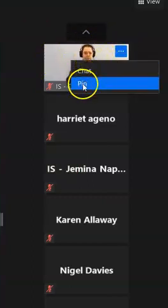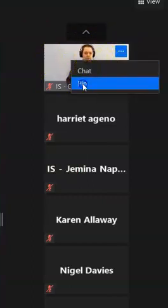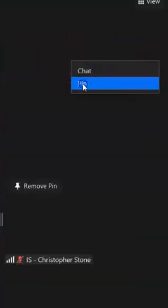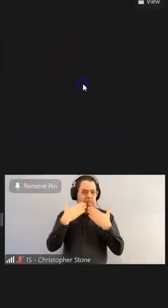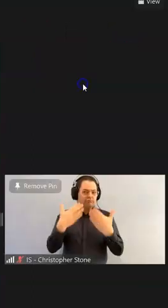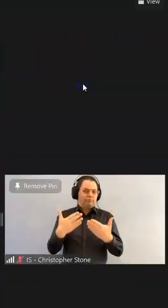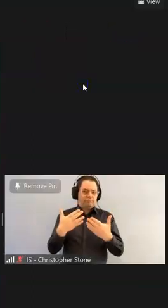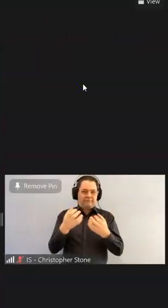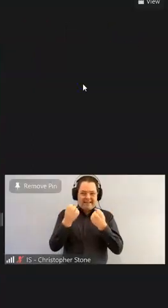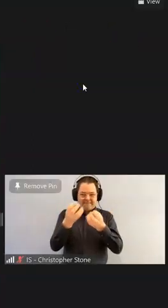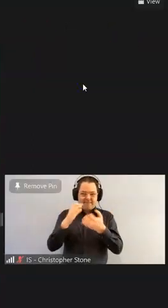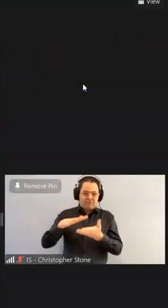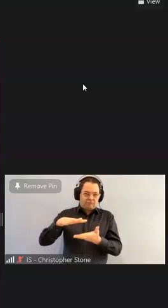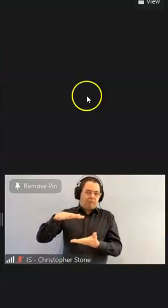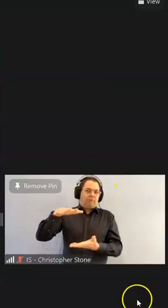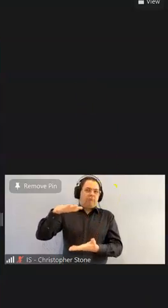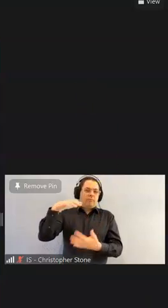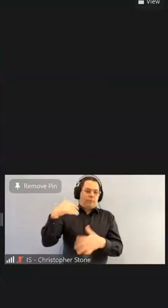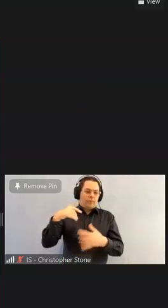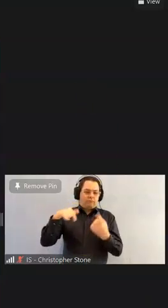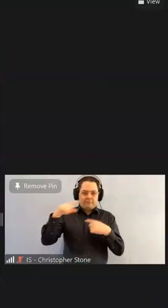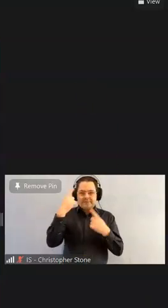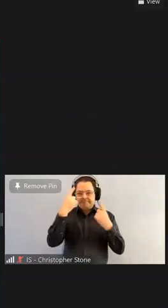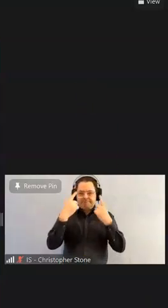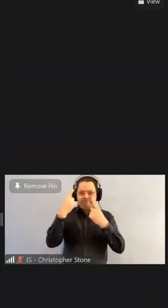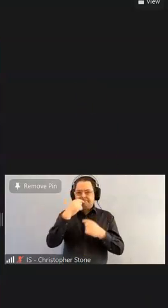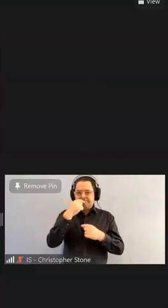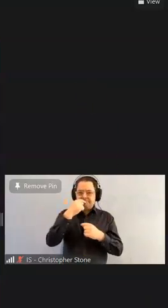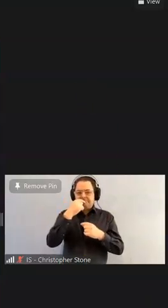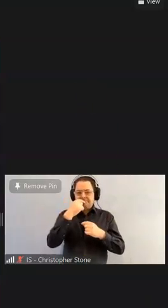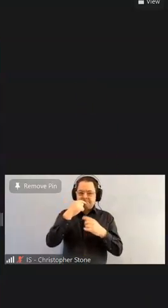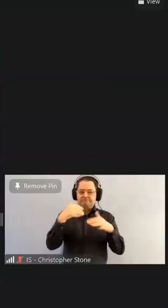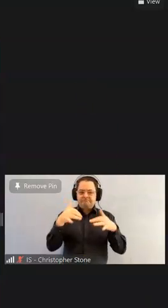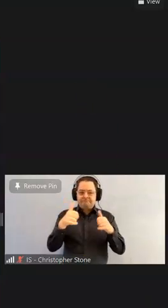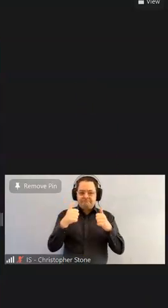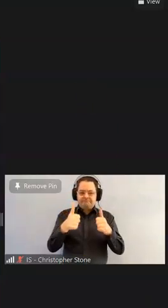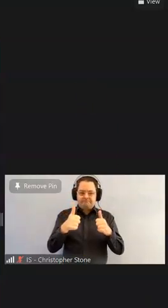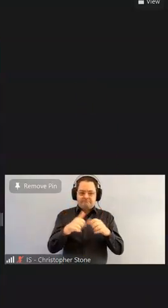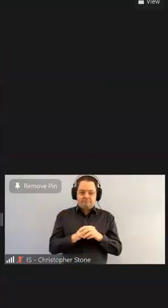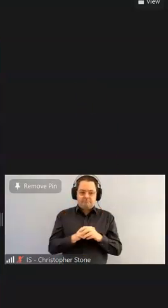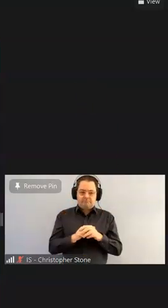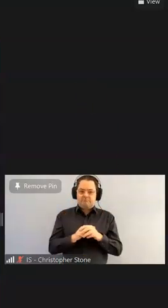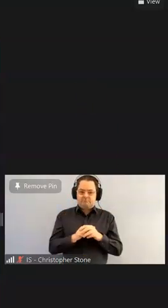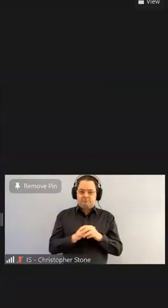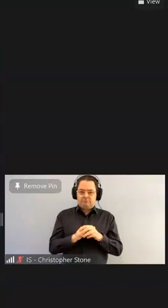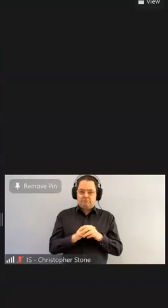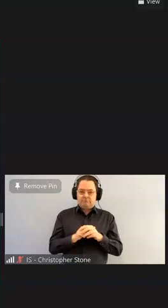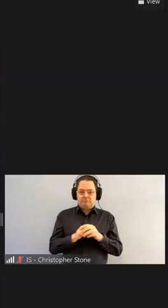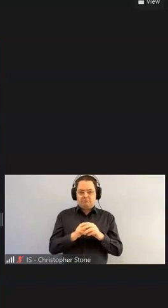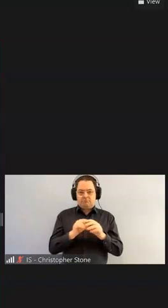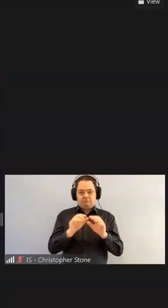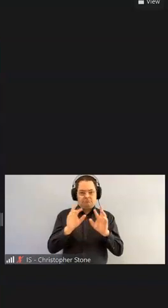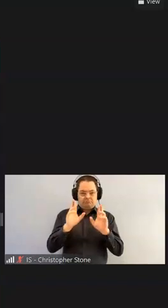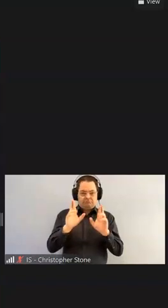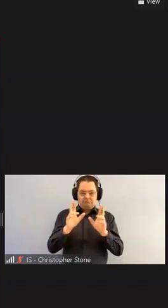information and food for thought there, which I'm sure you've all found really extremely helpful. I